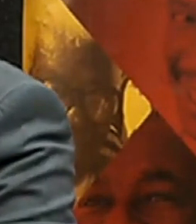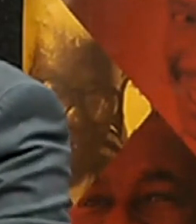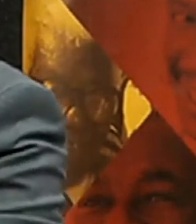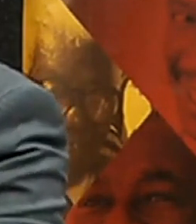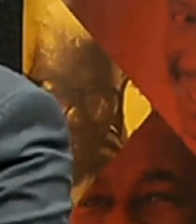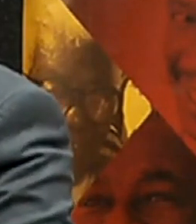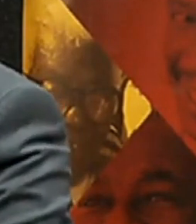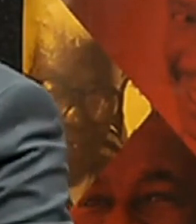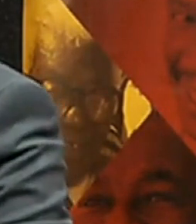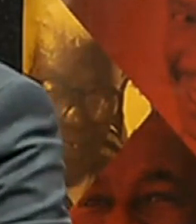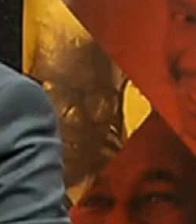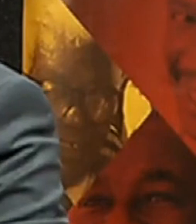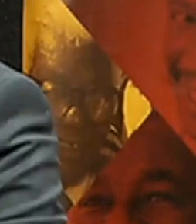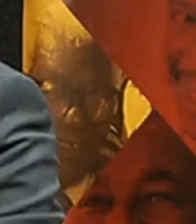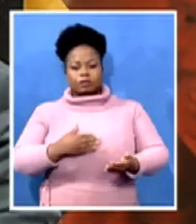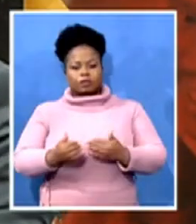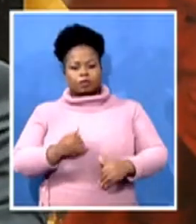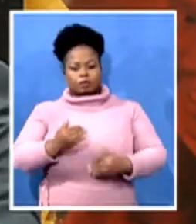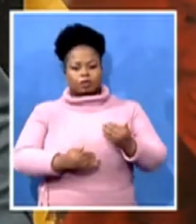support them through this process.